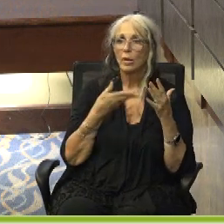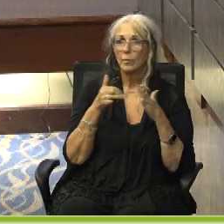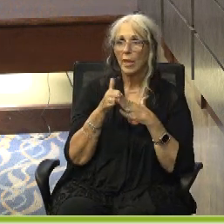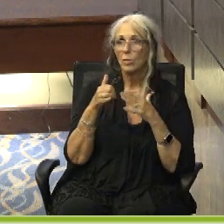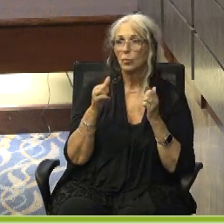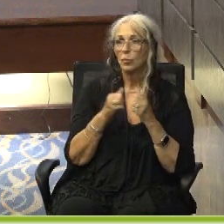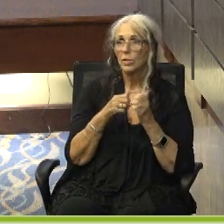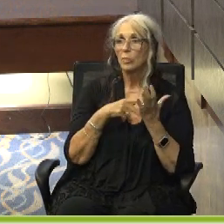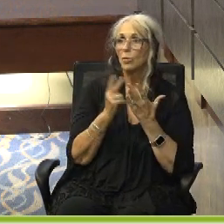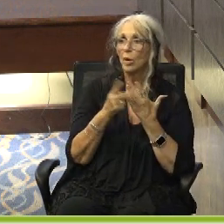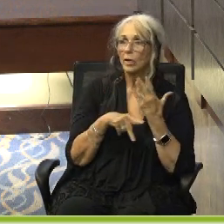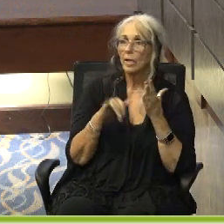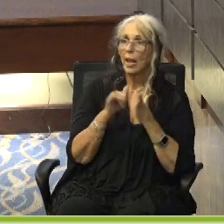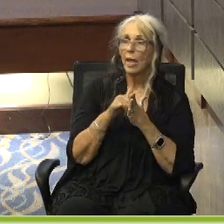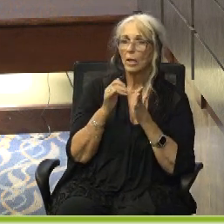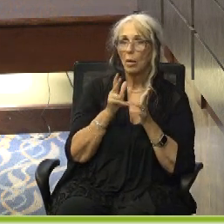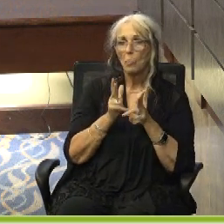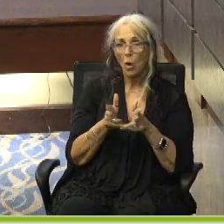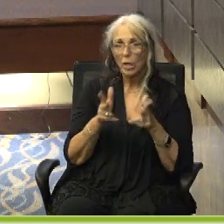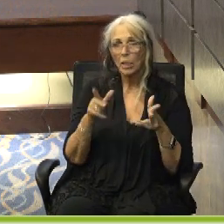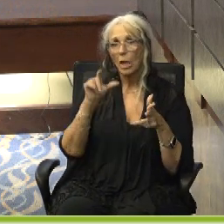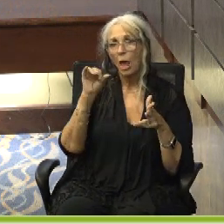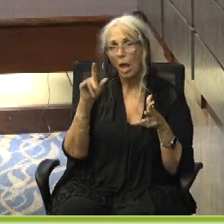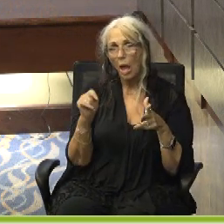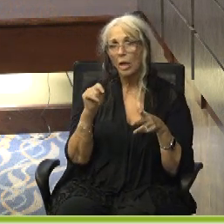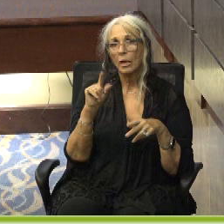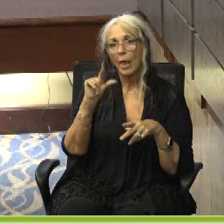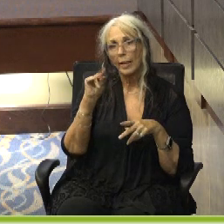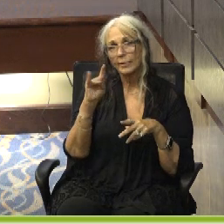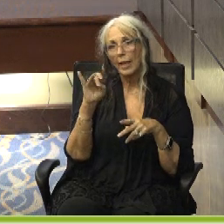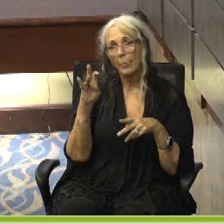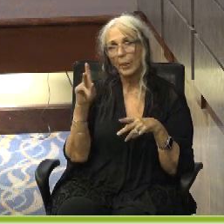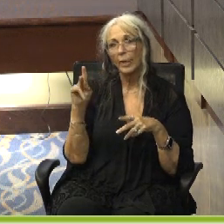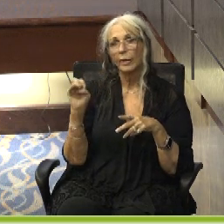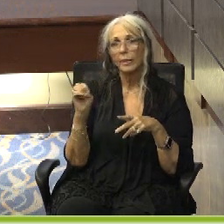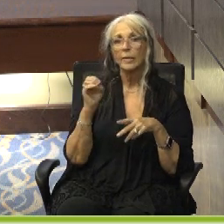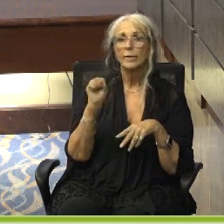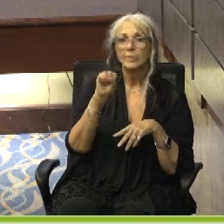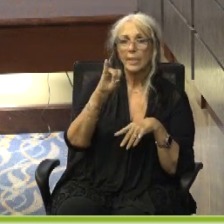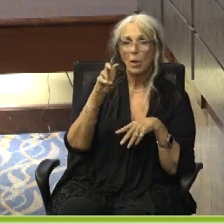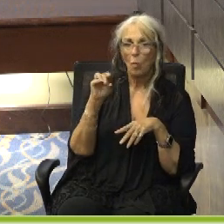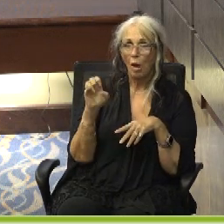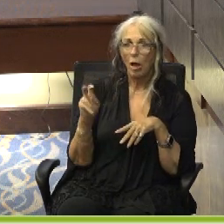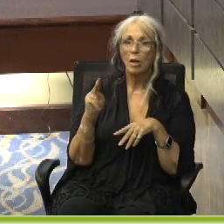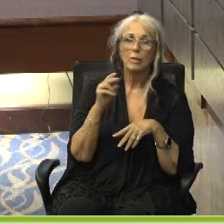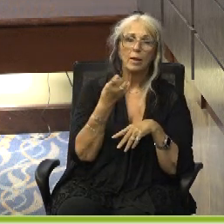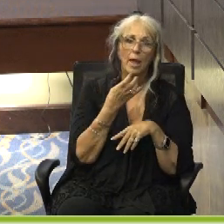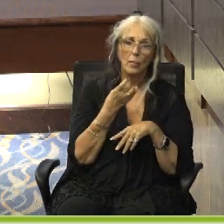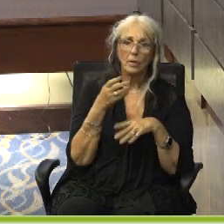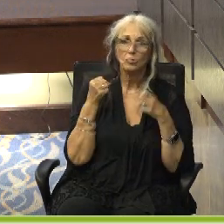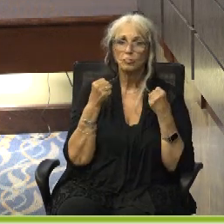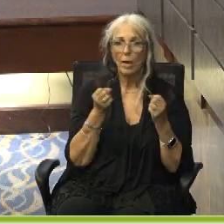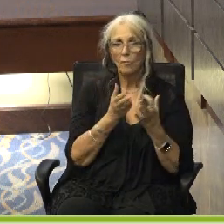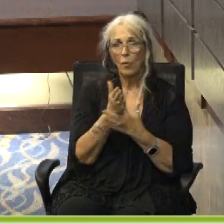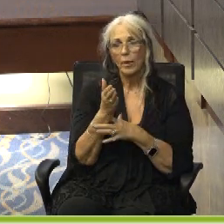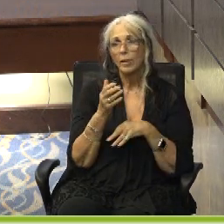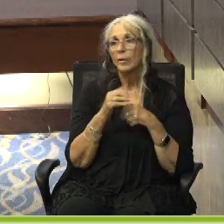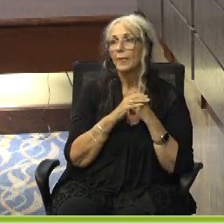this project, such as the parking lot, landscaping, energy-efficient windows, sidewalks, driveway, lighting, and